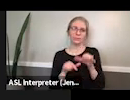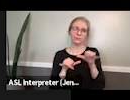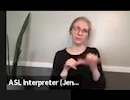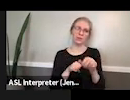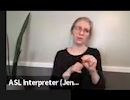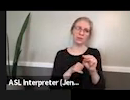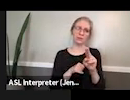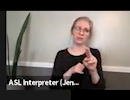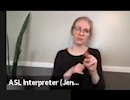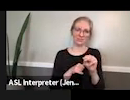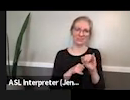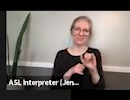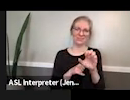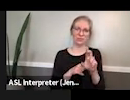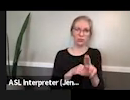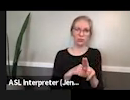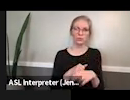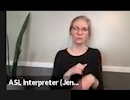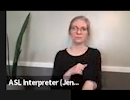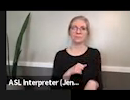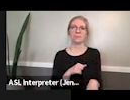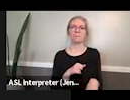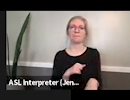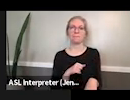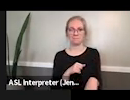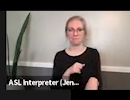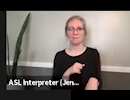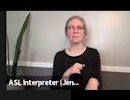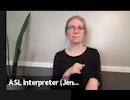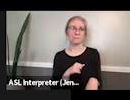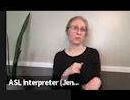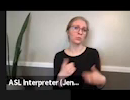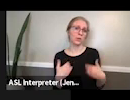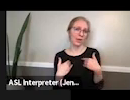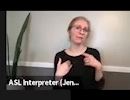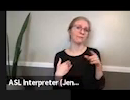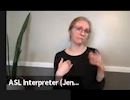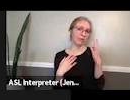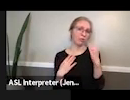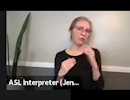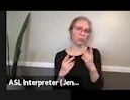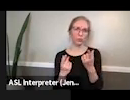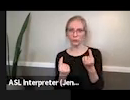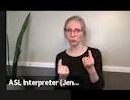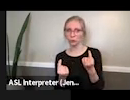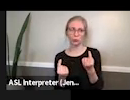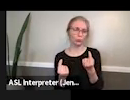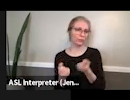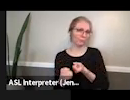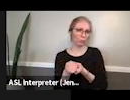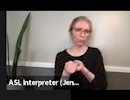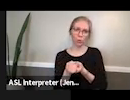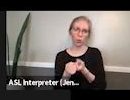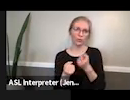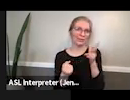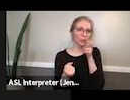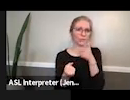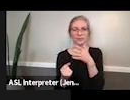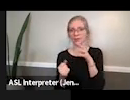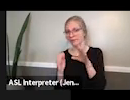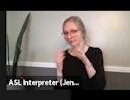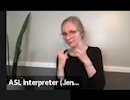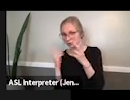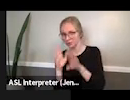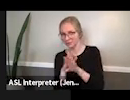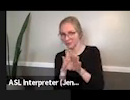and so on and so forth. So although we have all this information of what we can do to promote hearing and vision development and